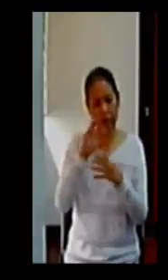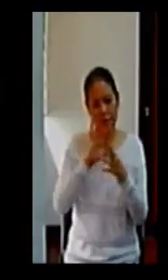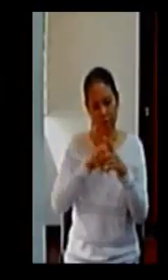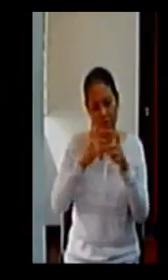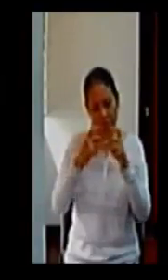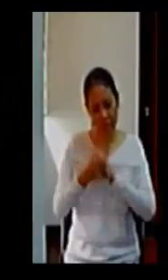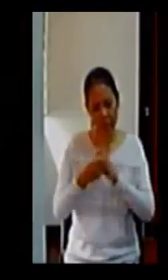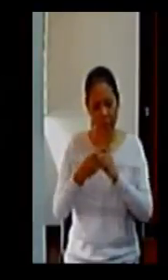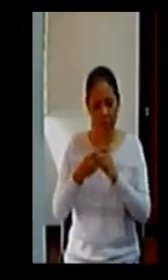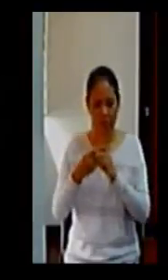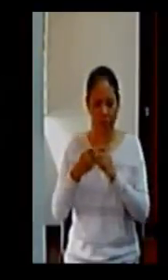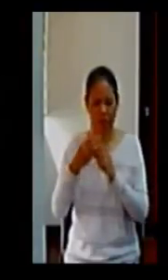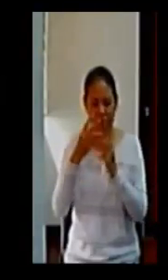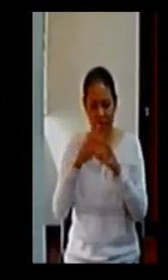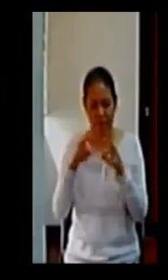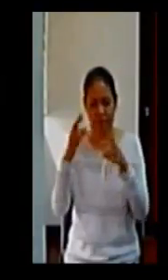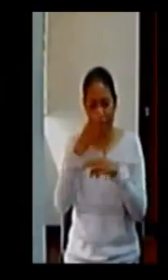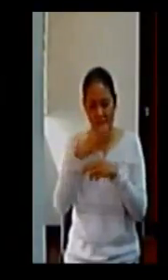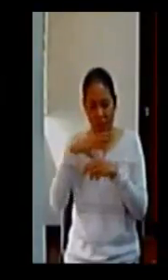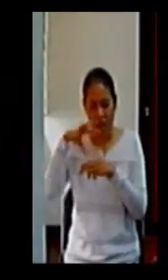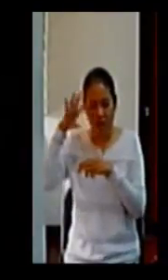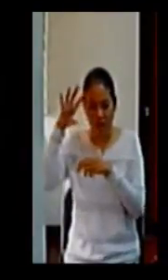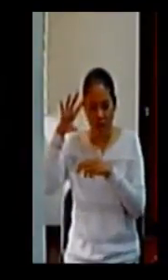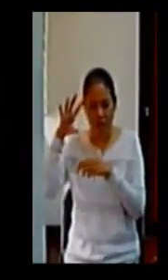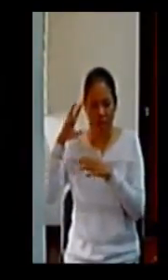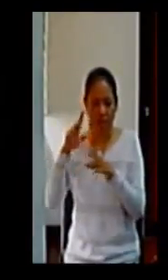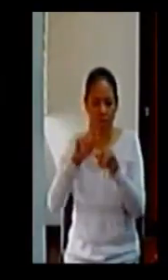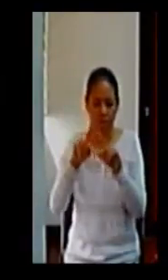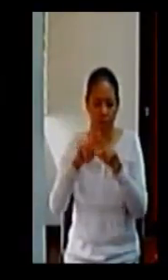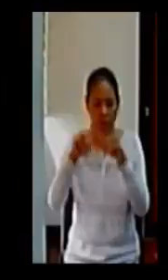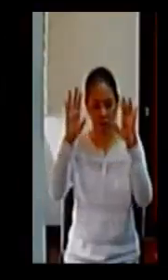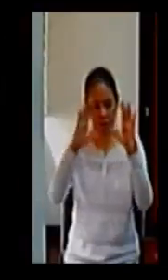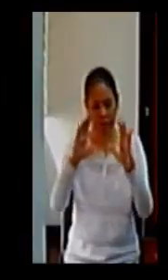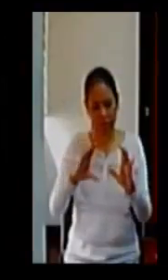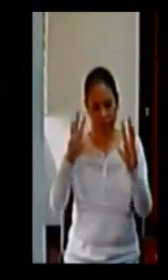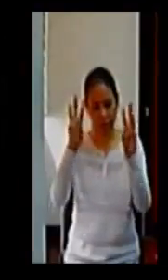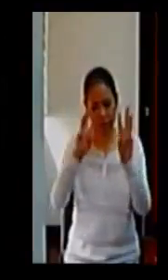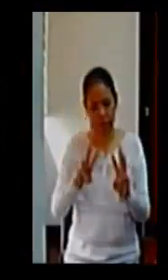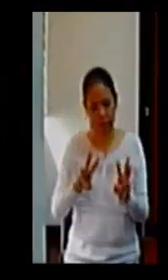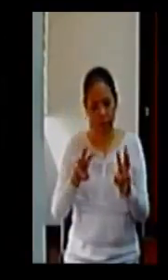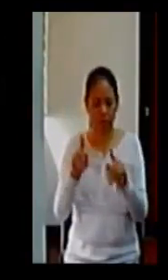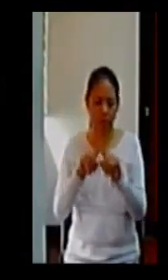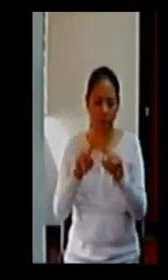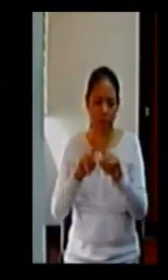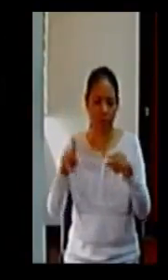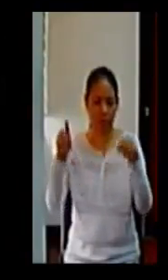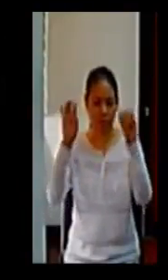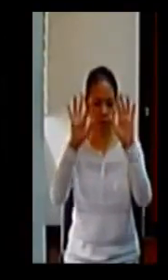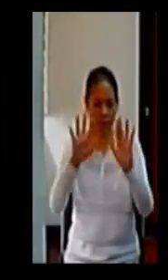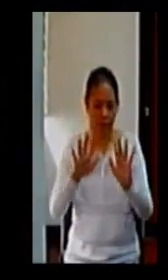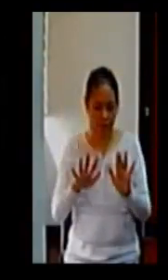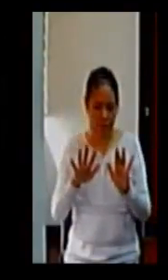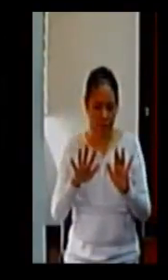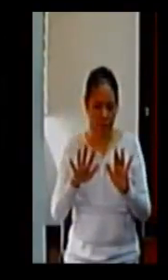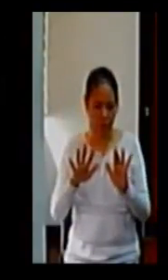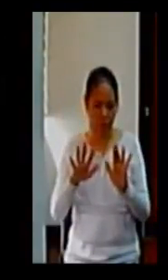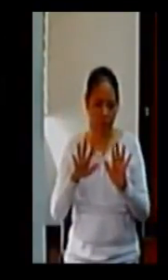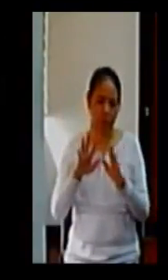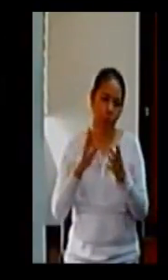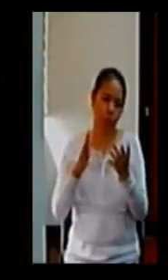mainit, iba din yung klima, iba din yung pag-uulan. Yeah, so